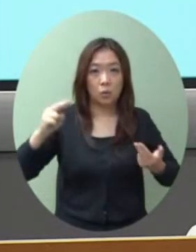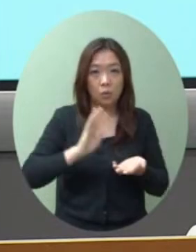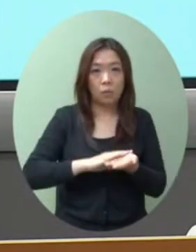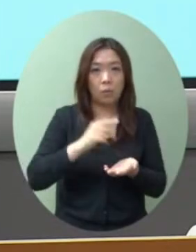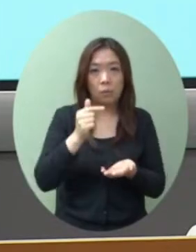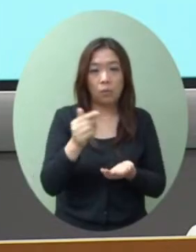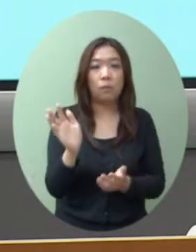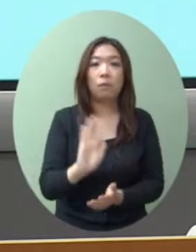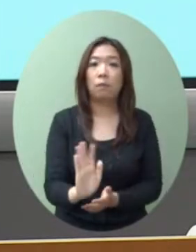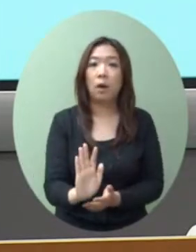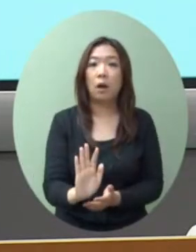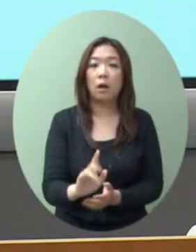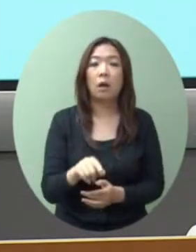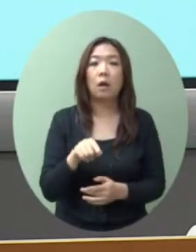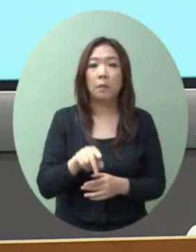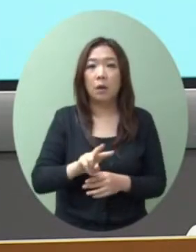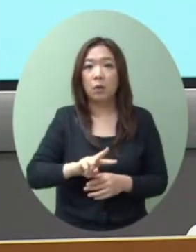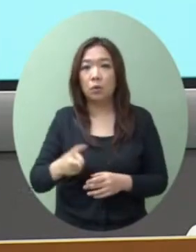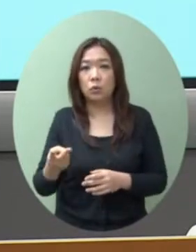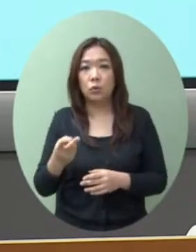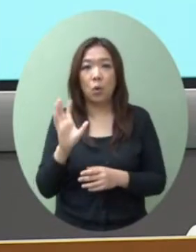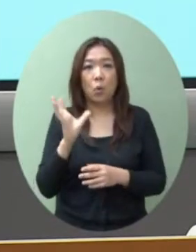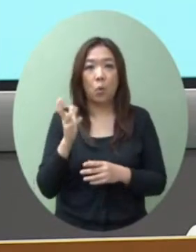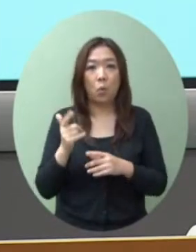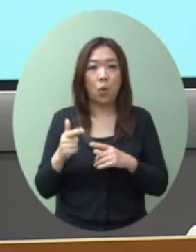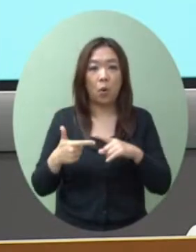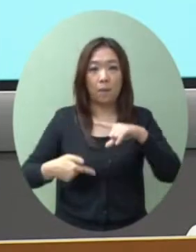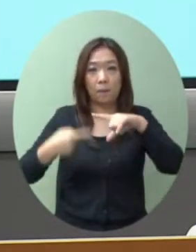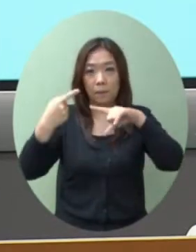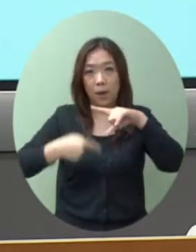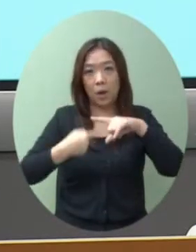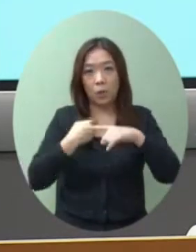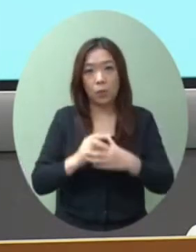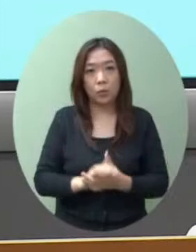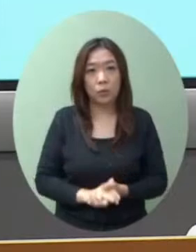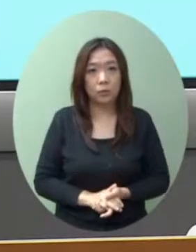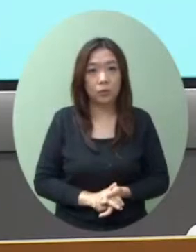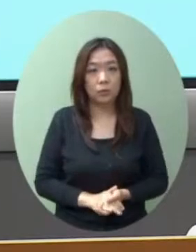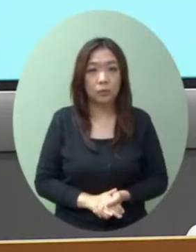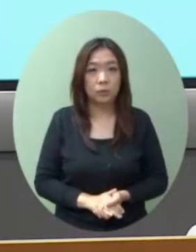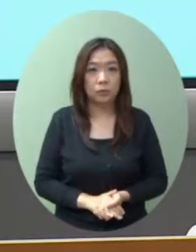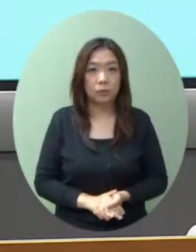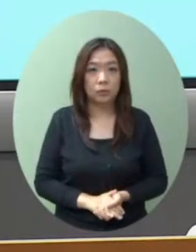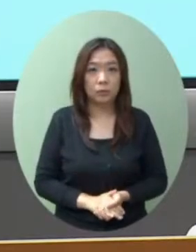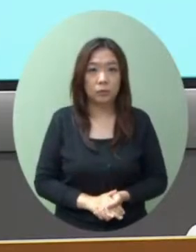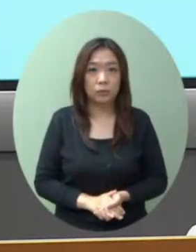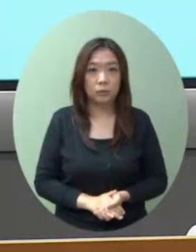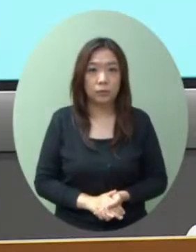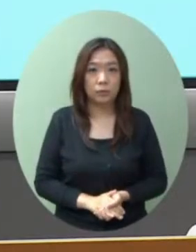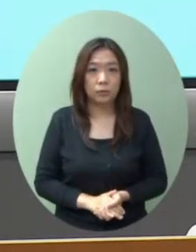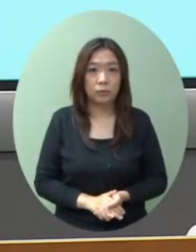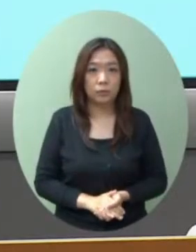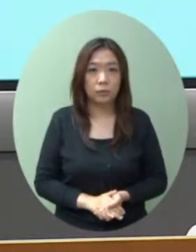code. And so this is the key